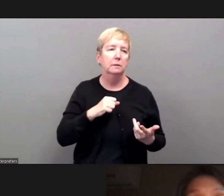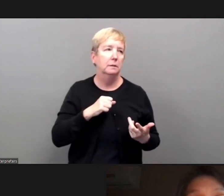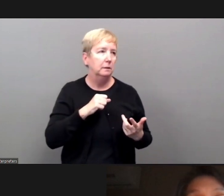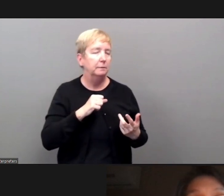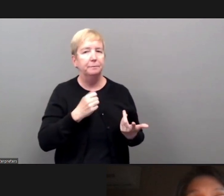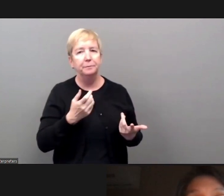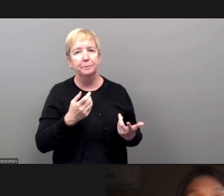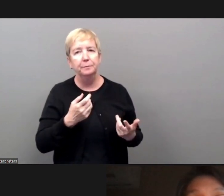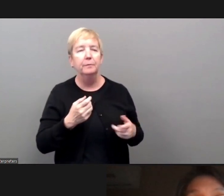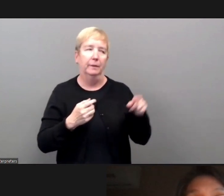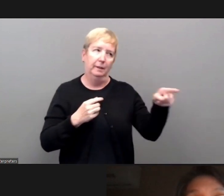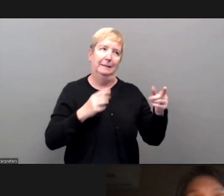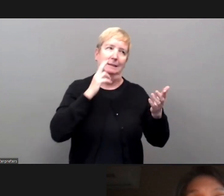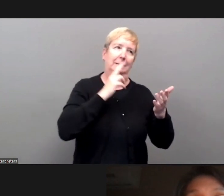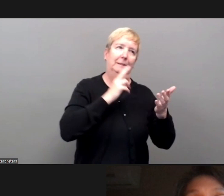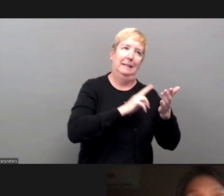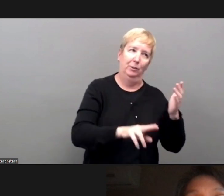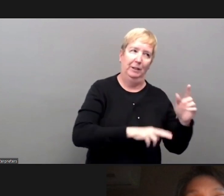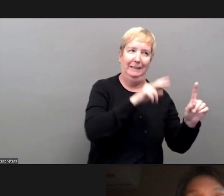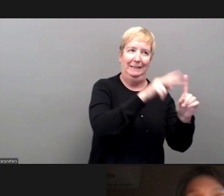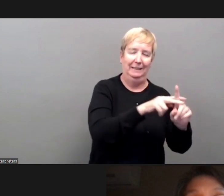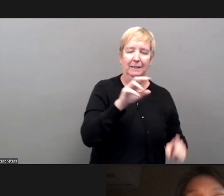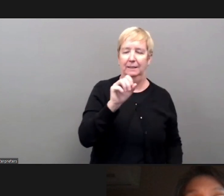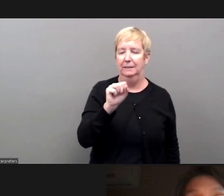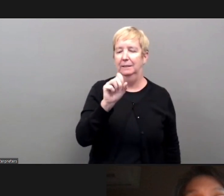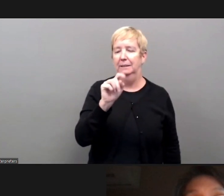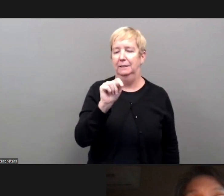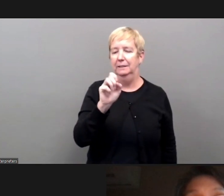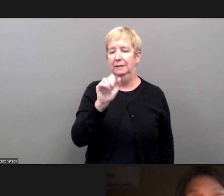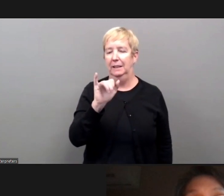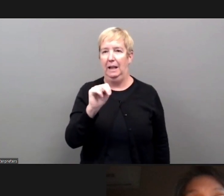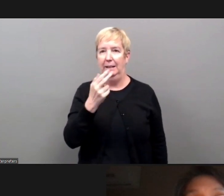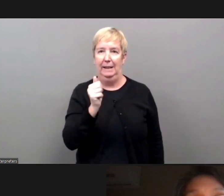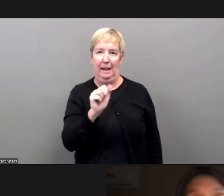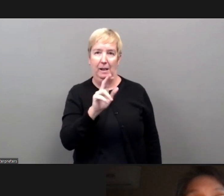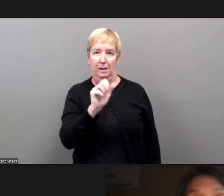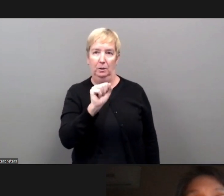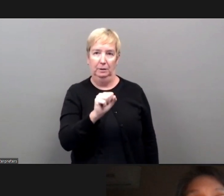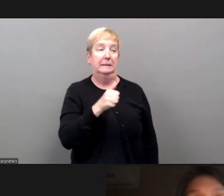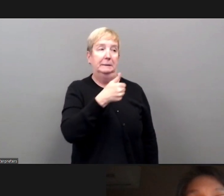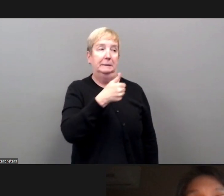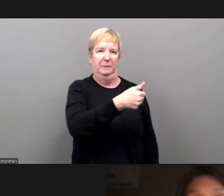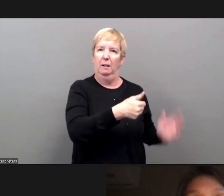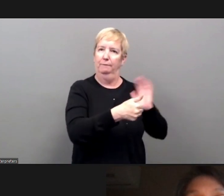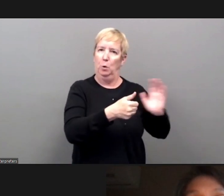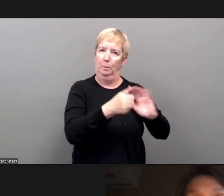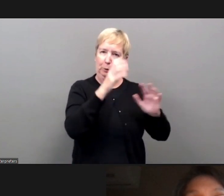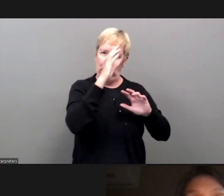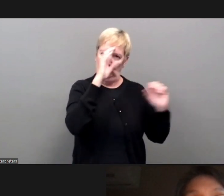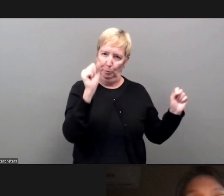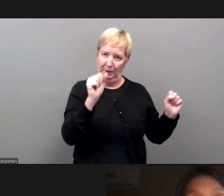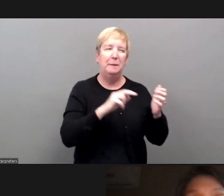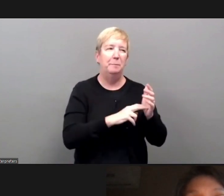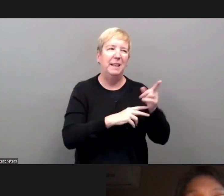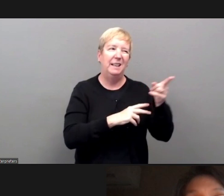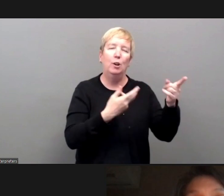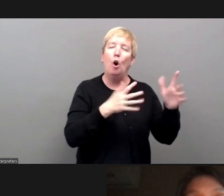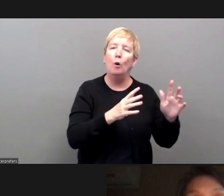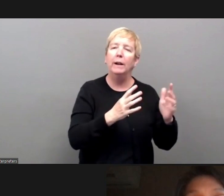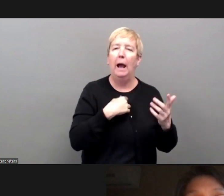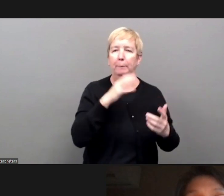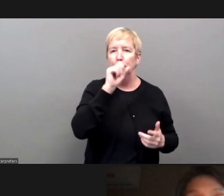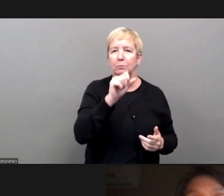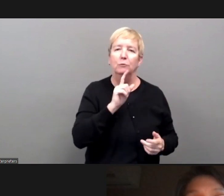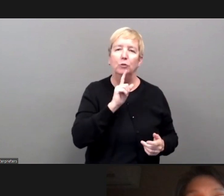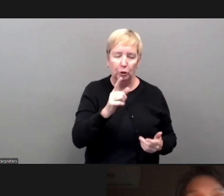Secretary Designate Steinhaus has got as a former superintendent himself, a list of things he needs to look at next